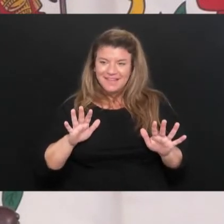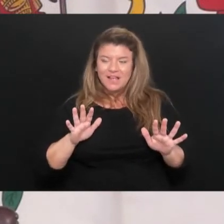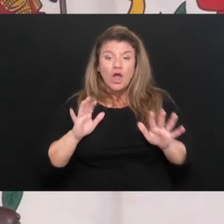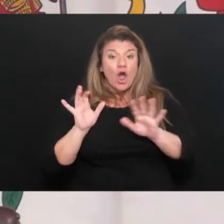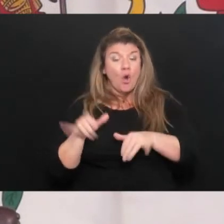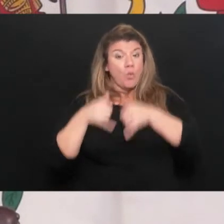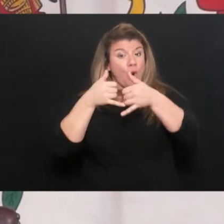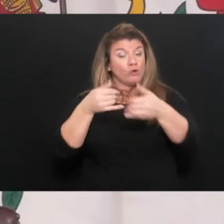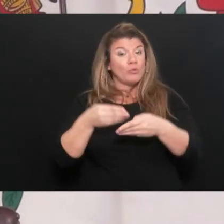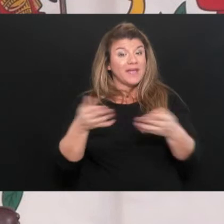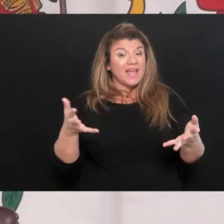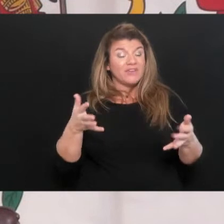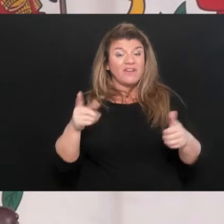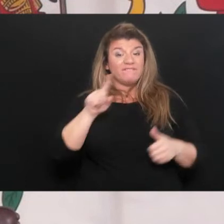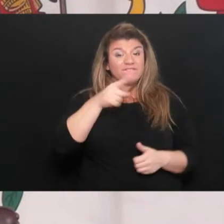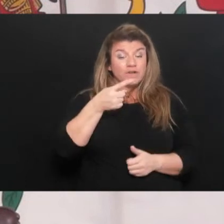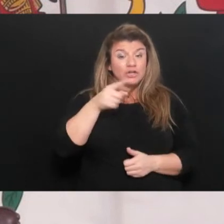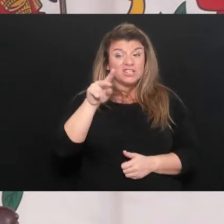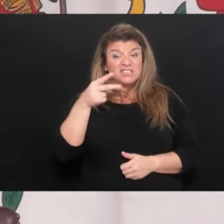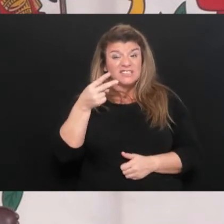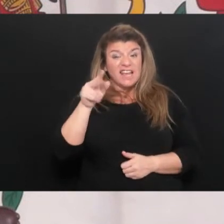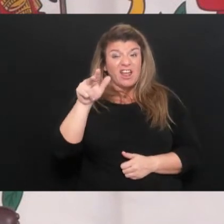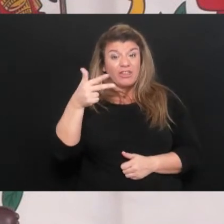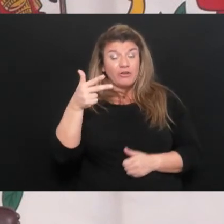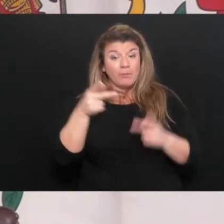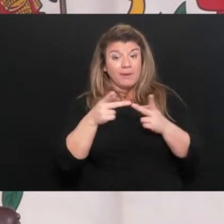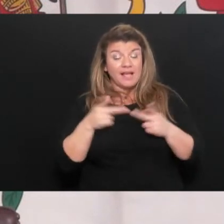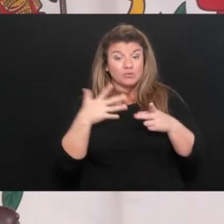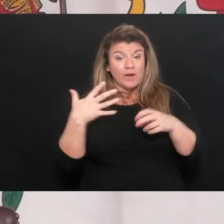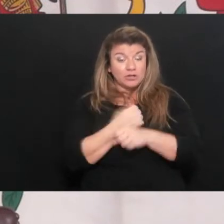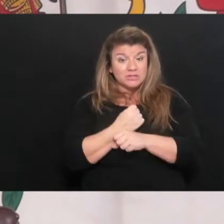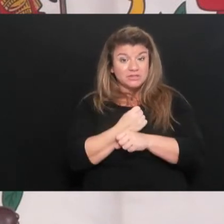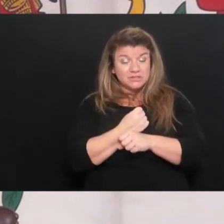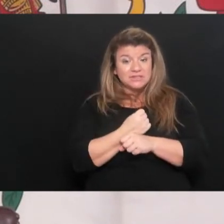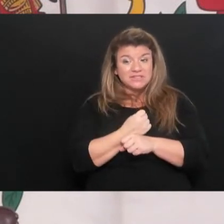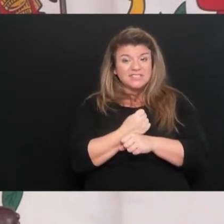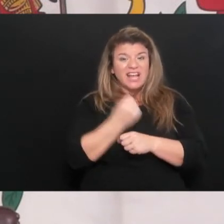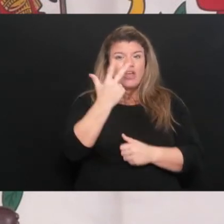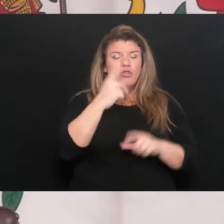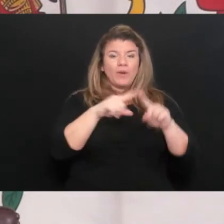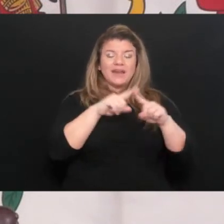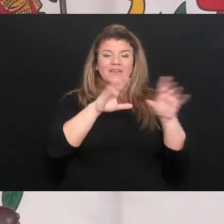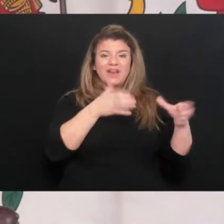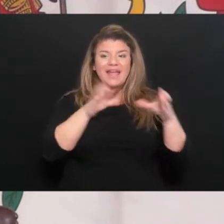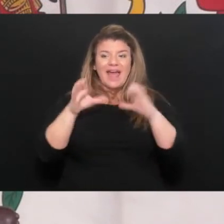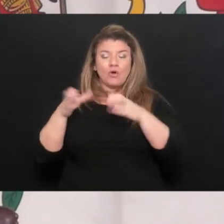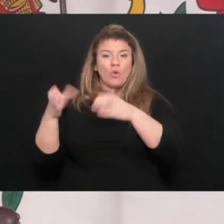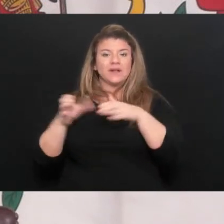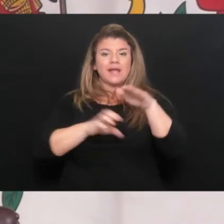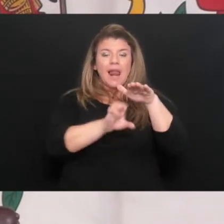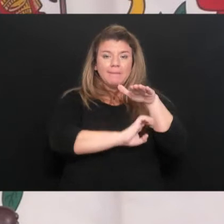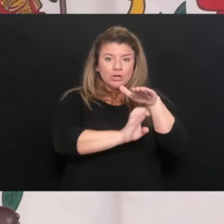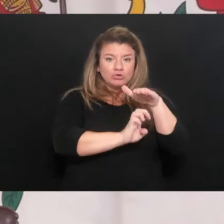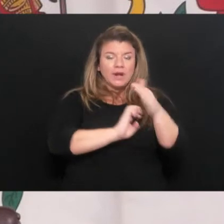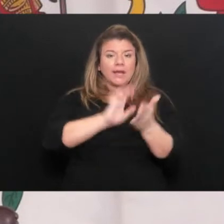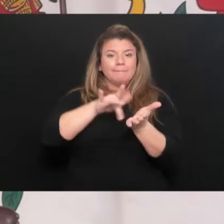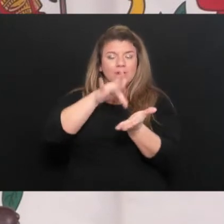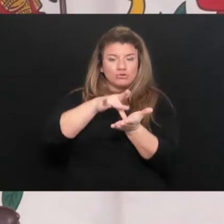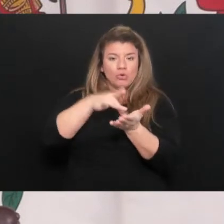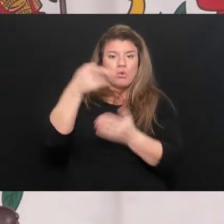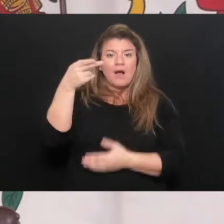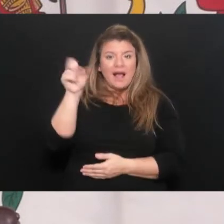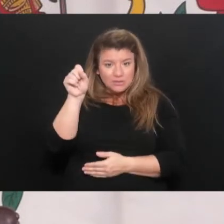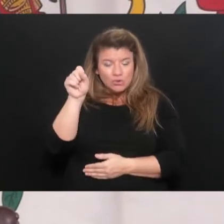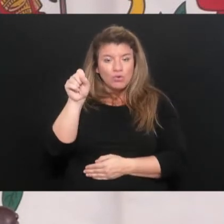will be given to the first and second and third place winners in all three categories, from elementary school to middle school to